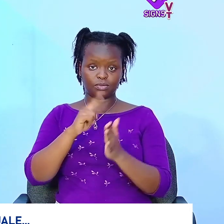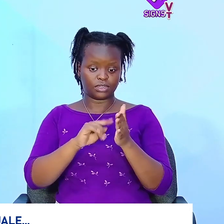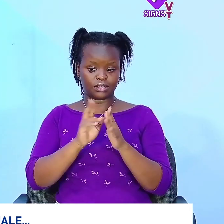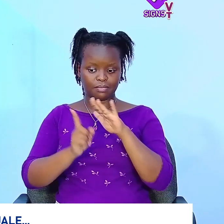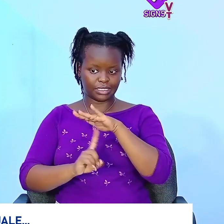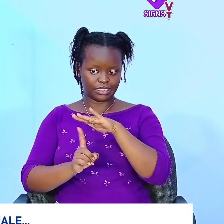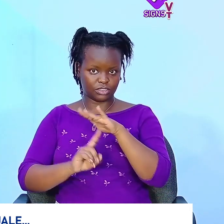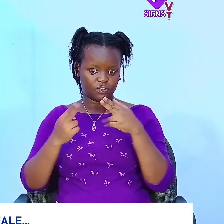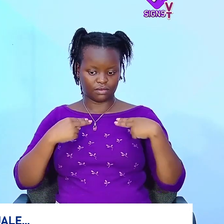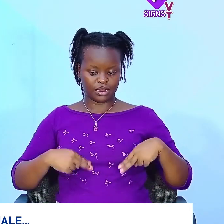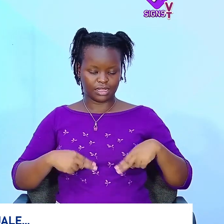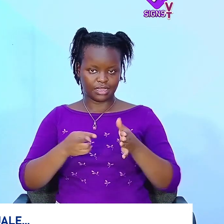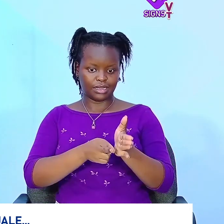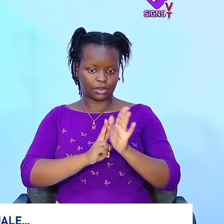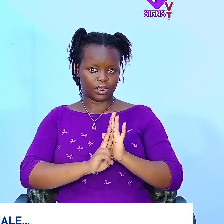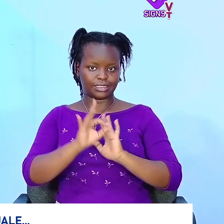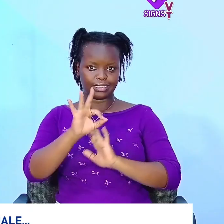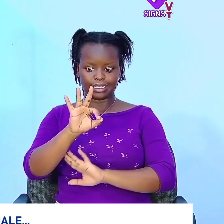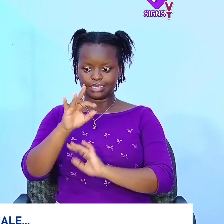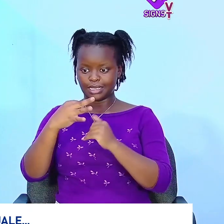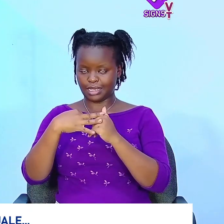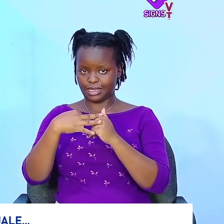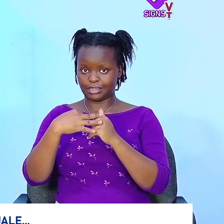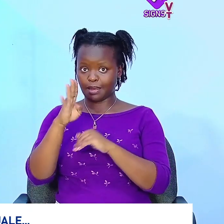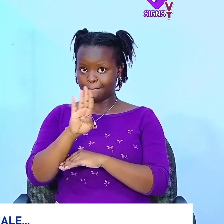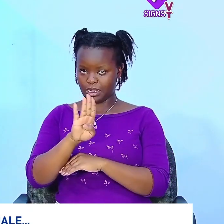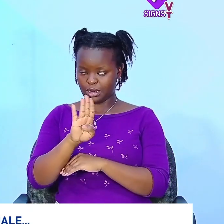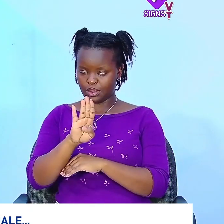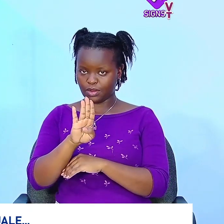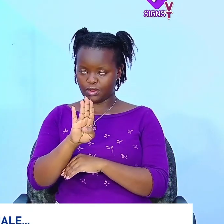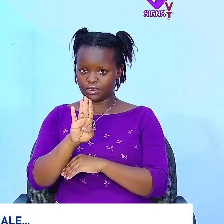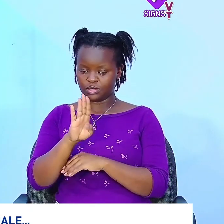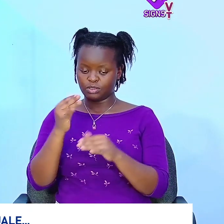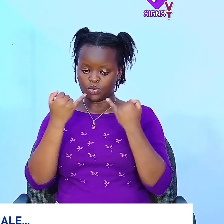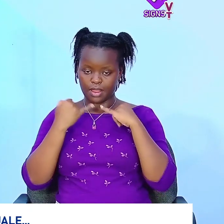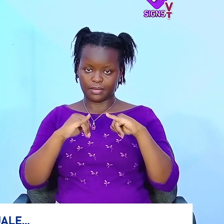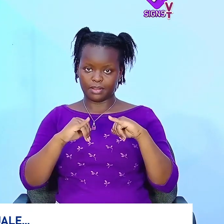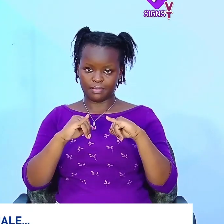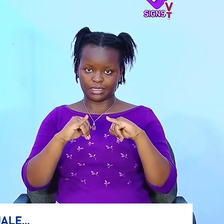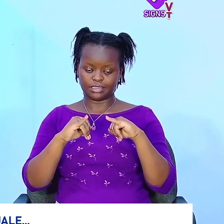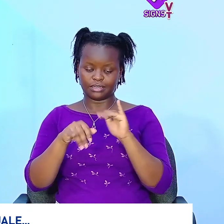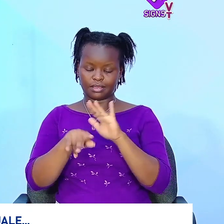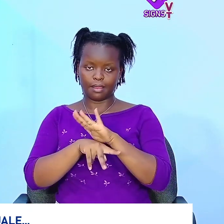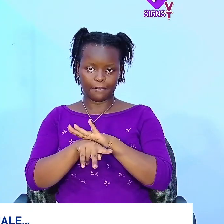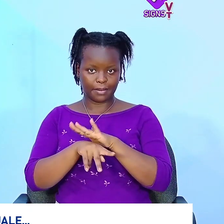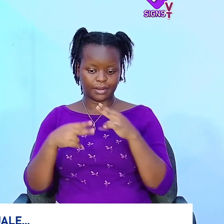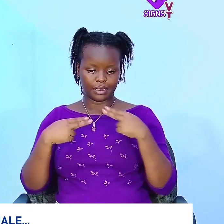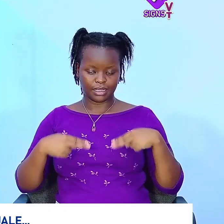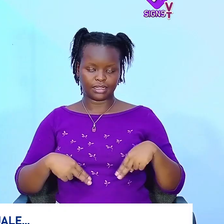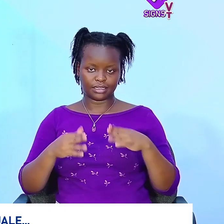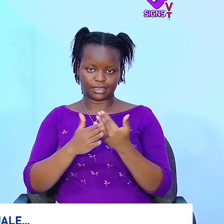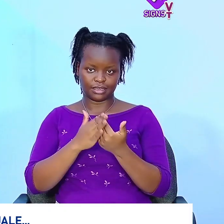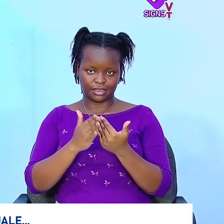Health requires 38 billion shillings to implement primary healthcare initiatives across